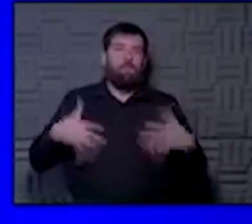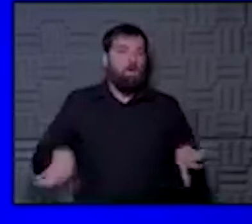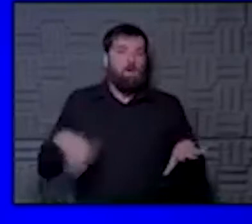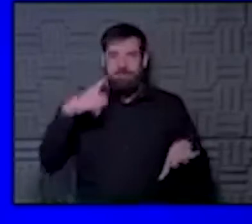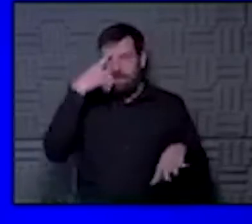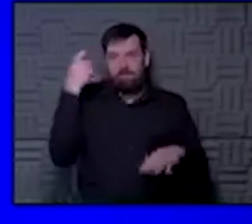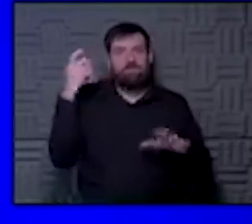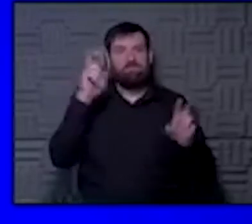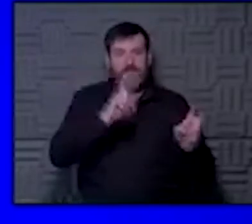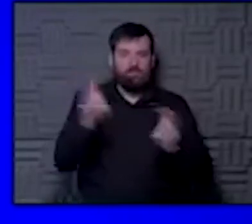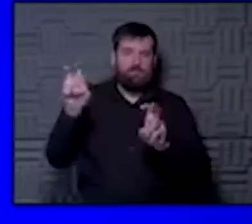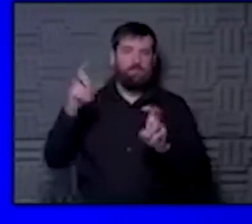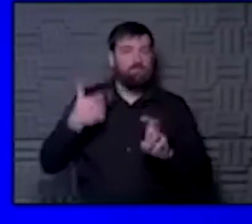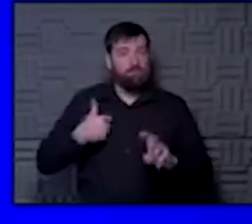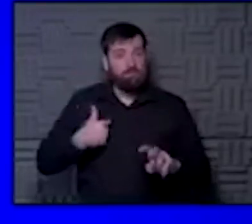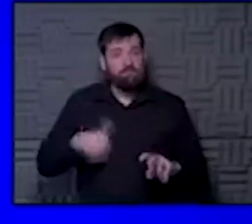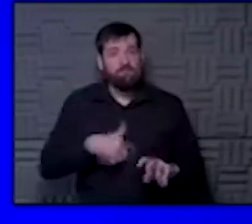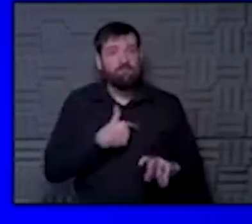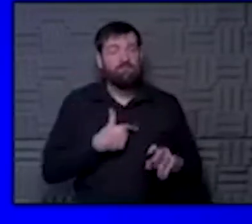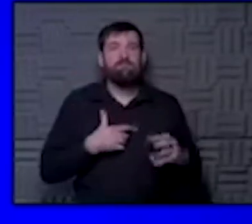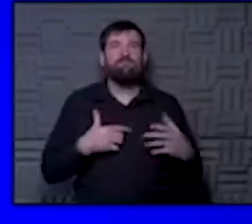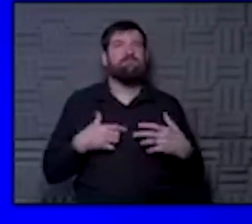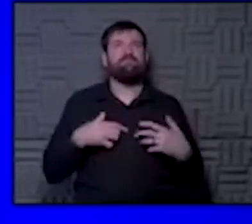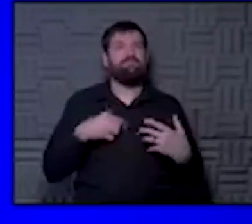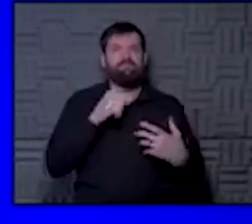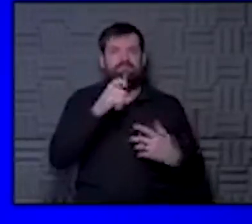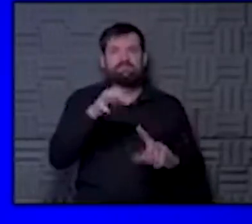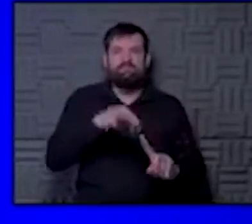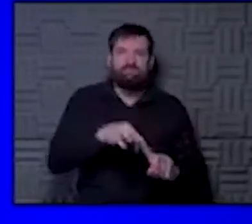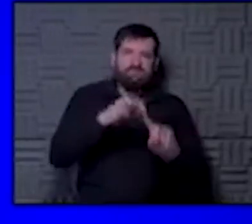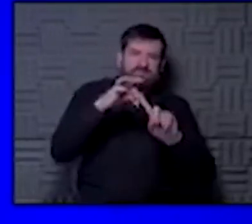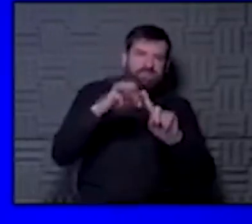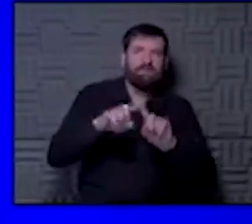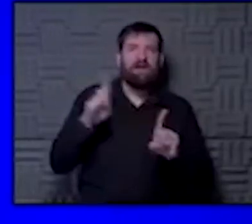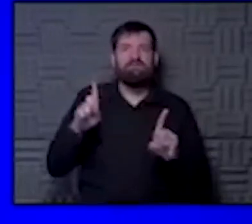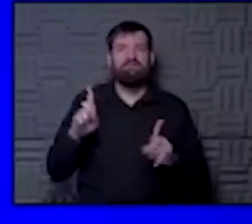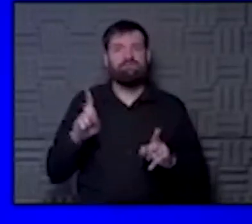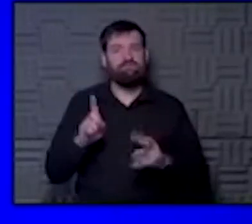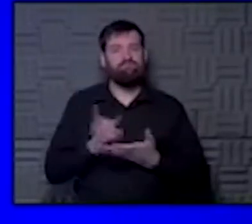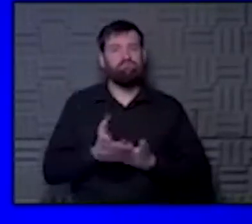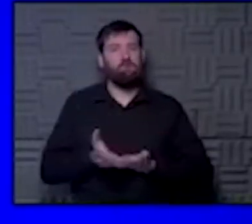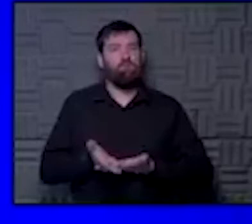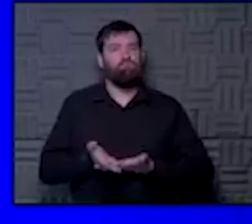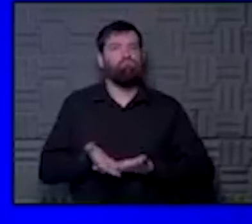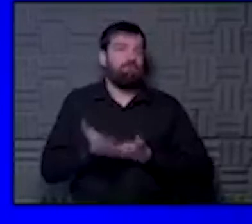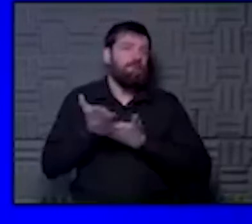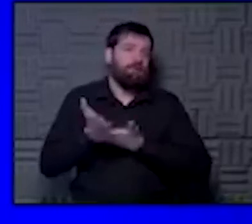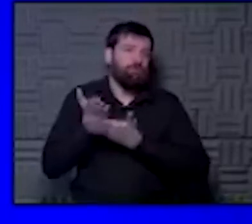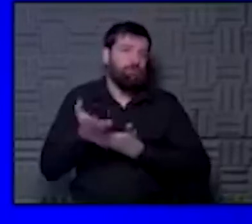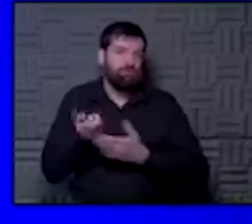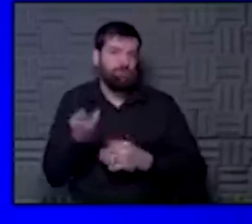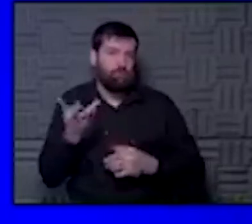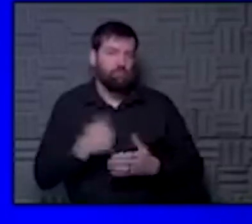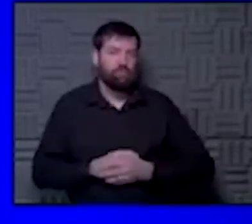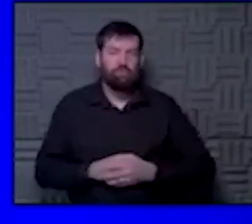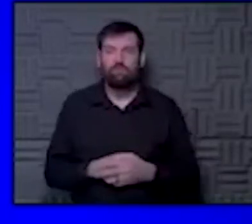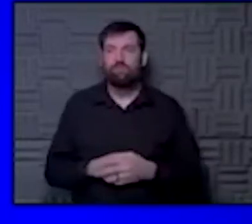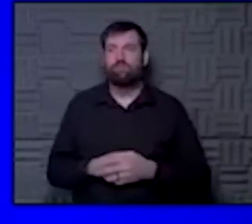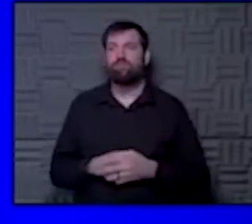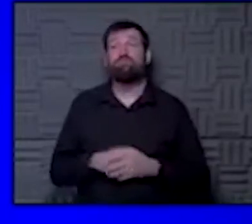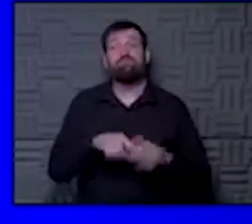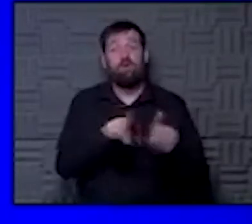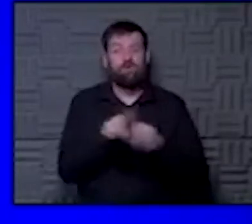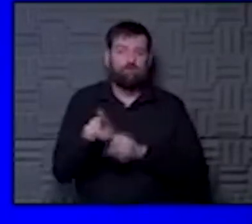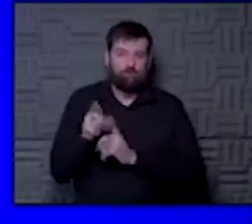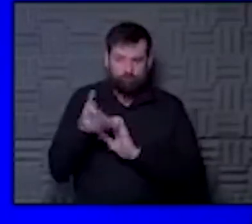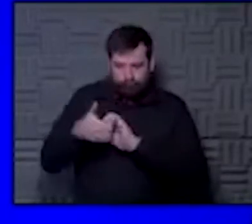of those issues. So I think we are, I don't want to say unique, but we are in a privileged few who are able to do this. We all are also working